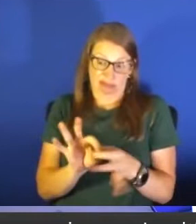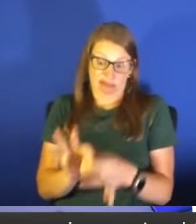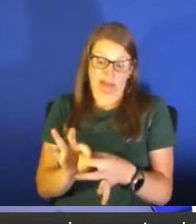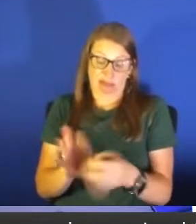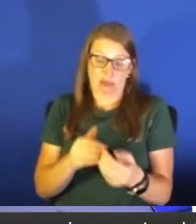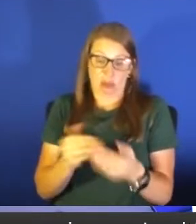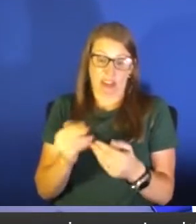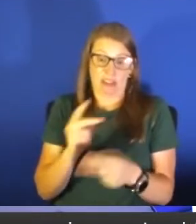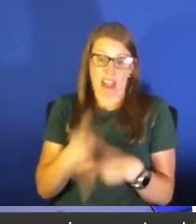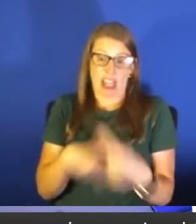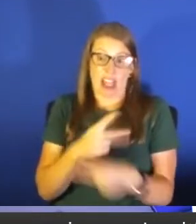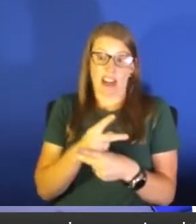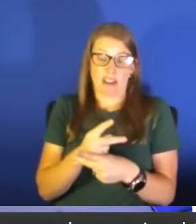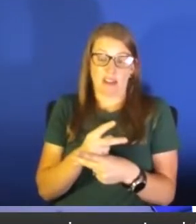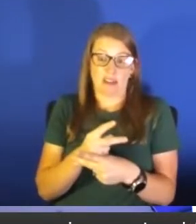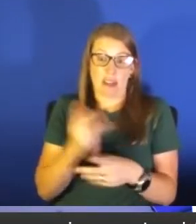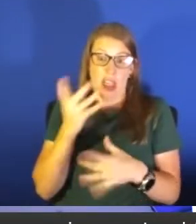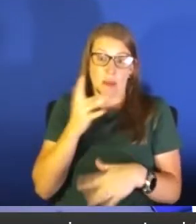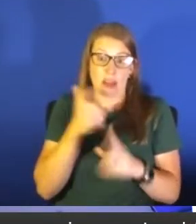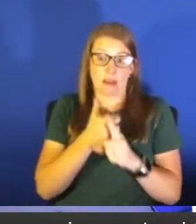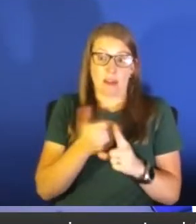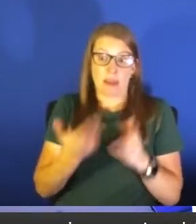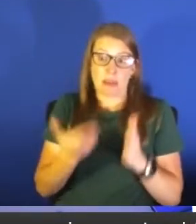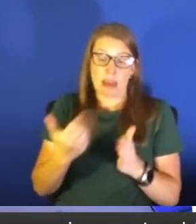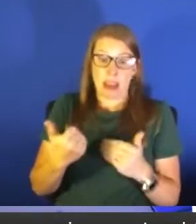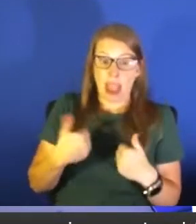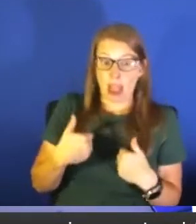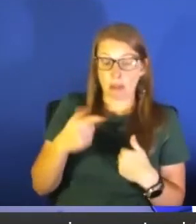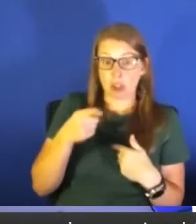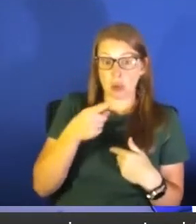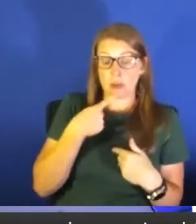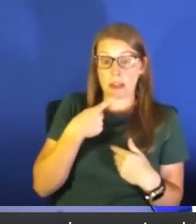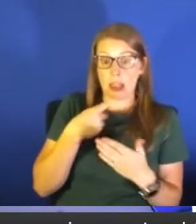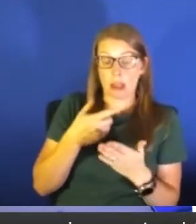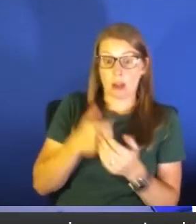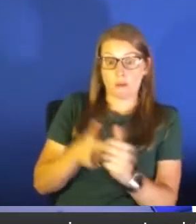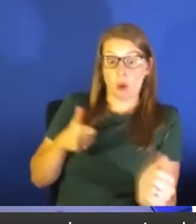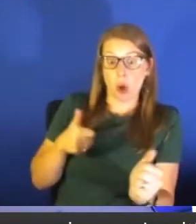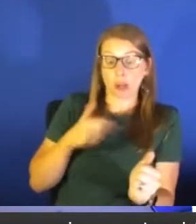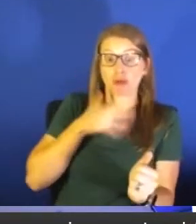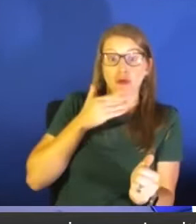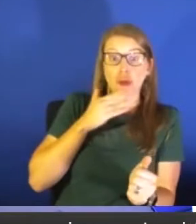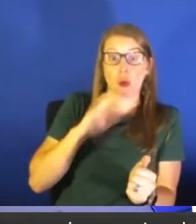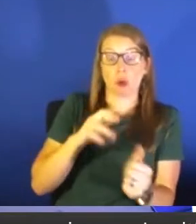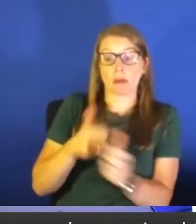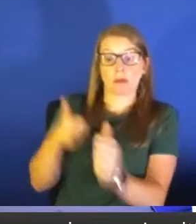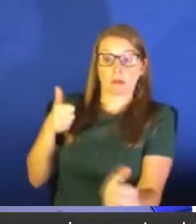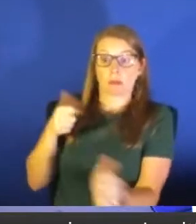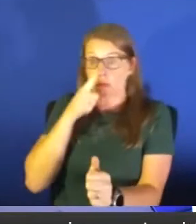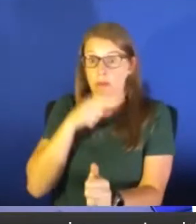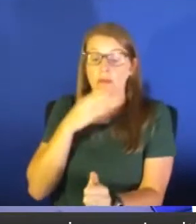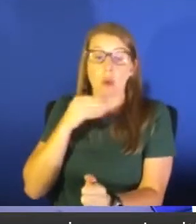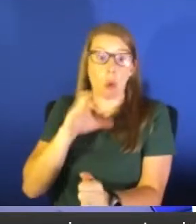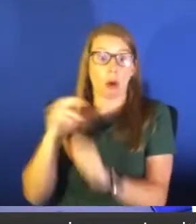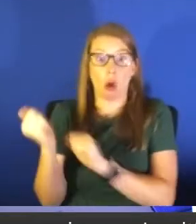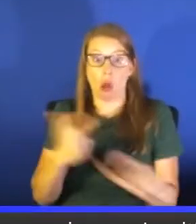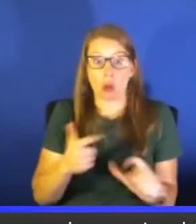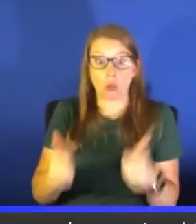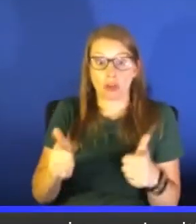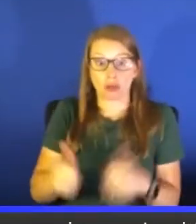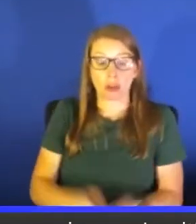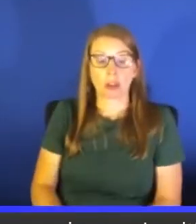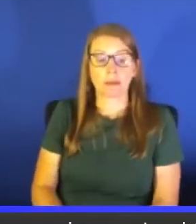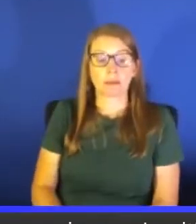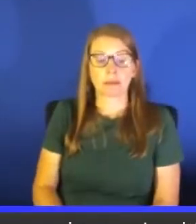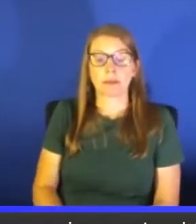of ailment they might have? Do you ever say stay away from the sugar, stay away from artificial, or do you just say stay away from all of it? I think you have to work with what's